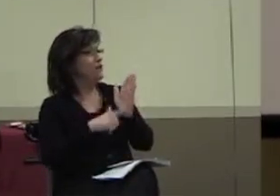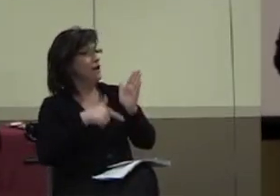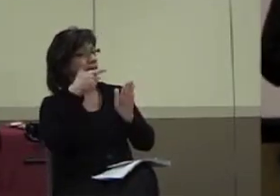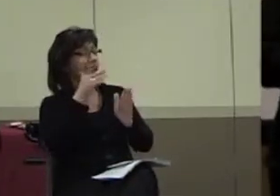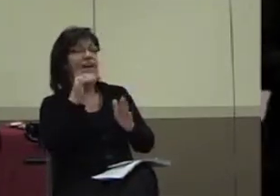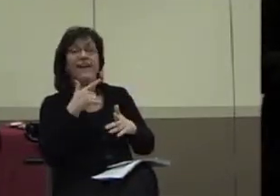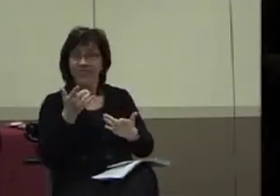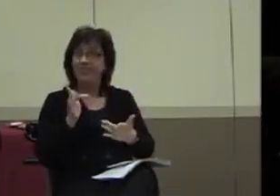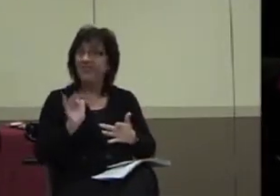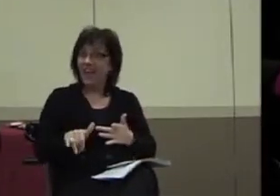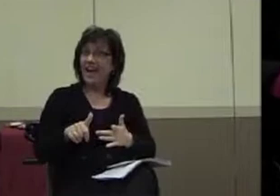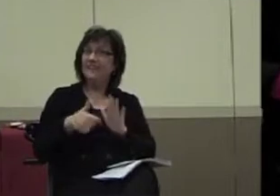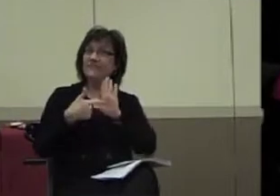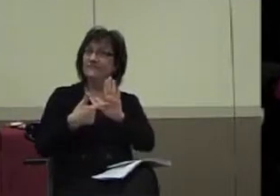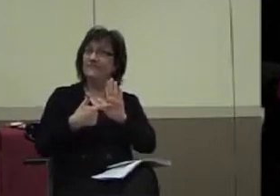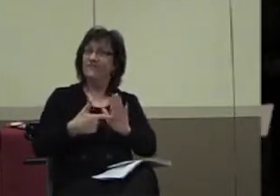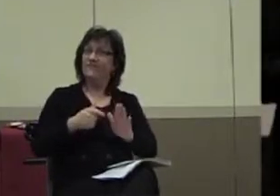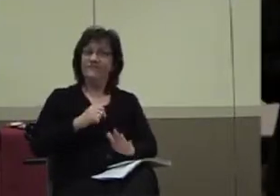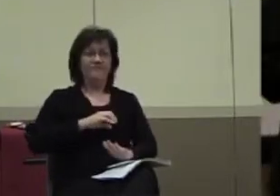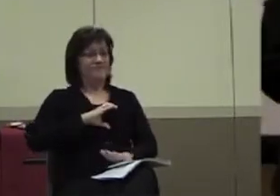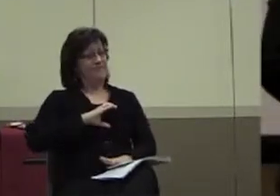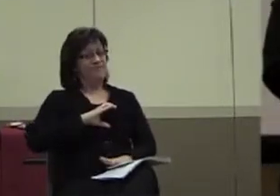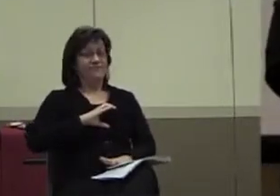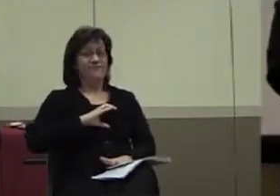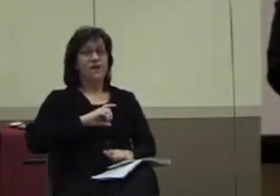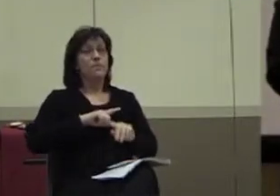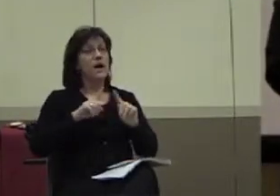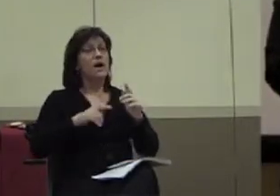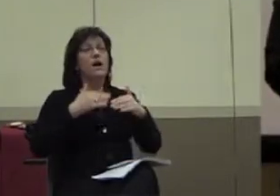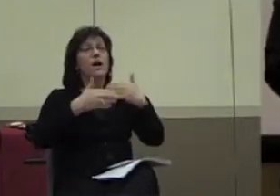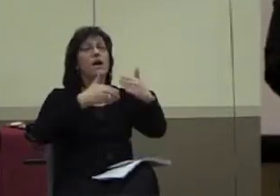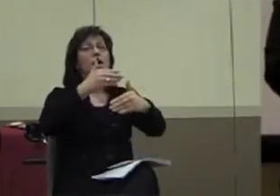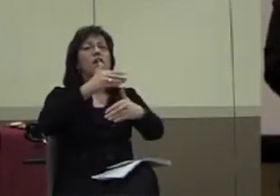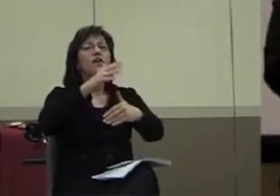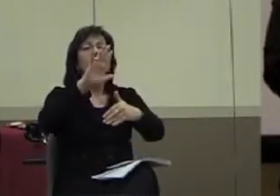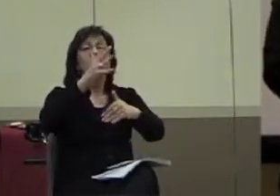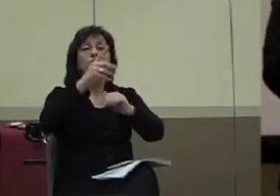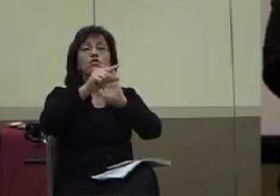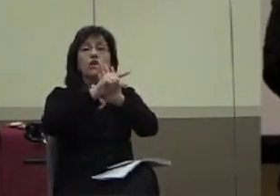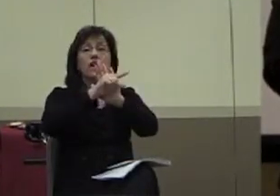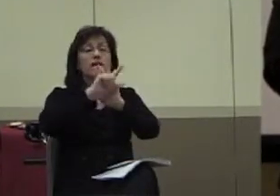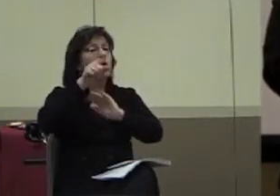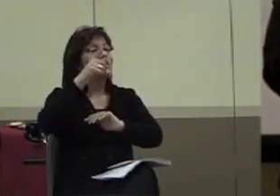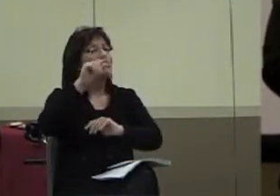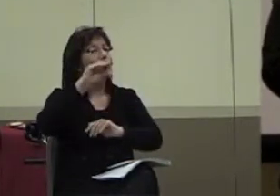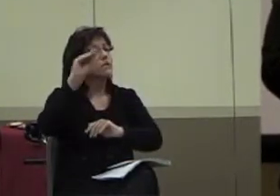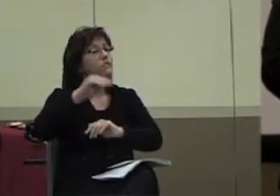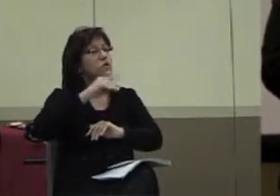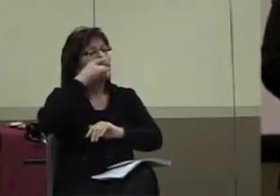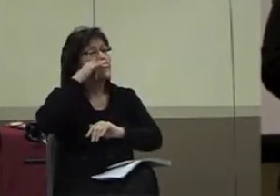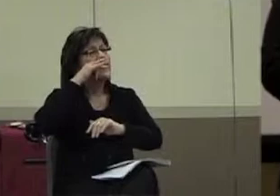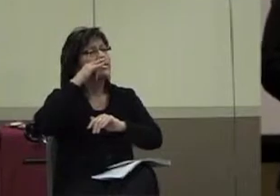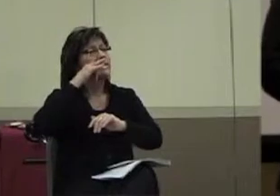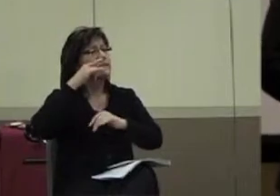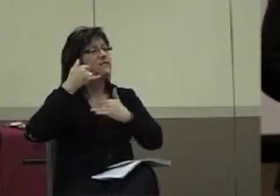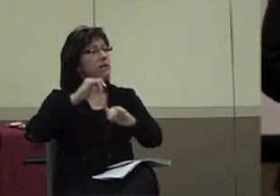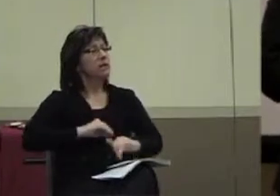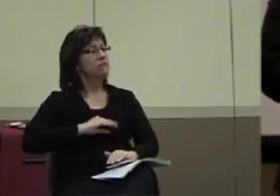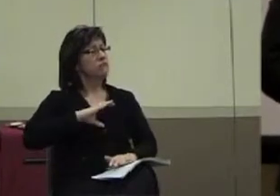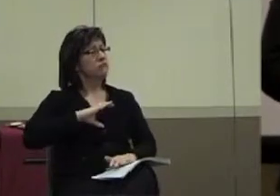they're little. By the time they get to 5th grade, 1% of the kids have high self-esteem. By the time they get to high